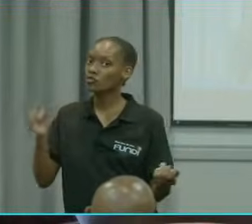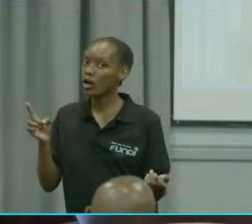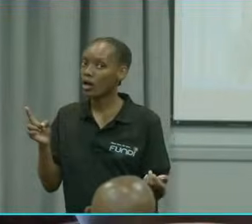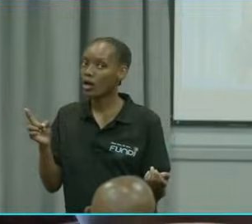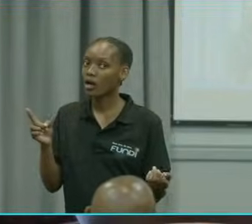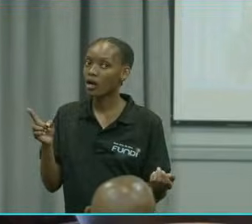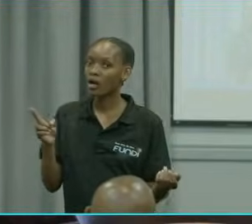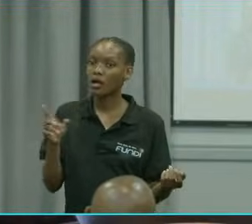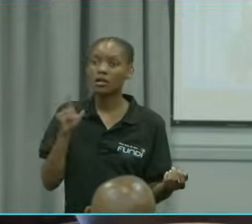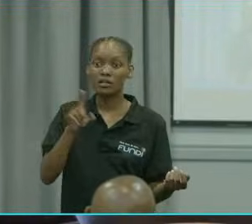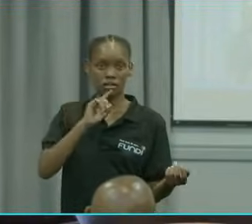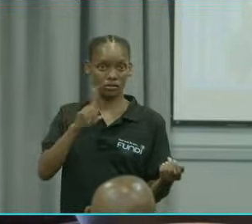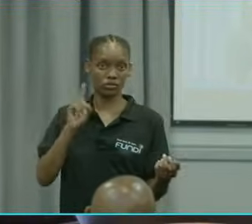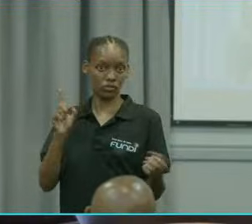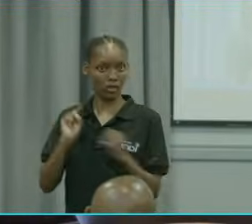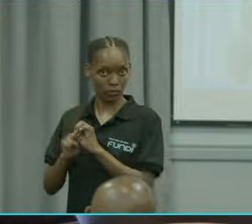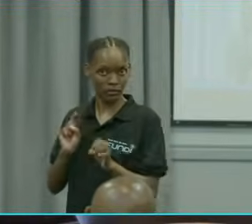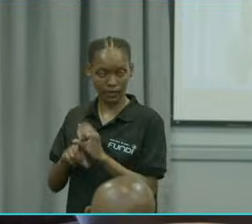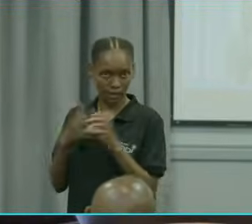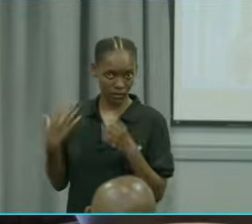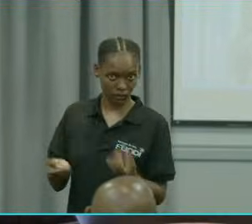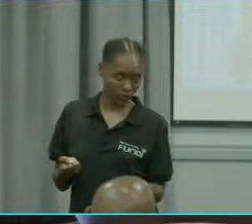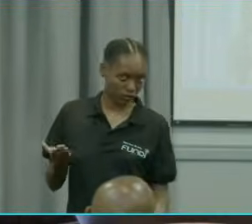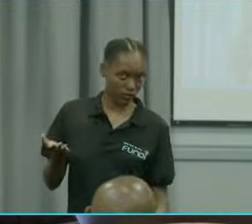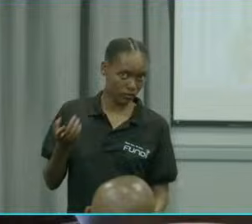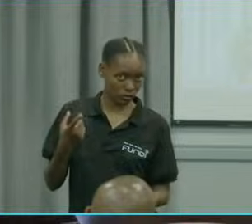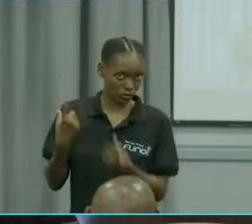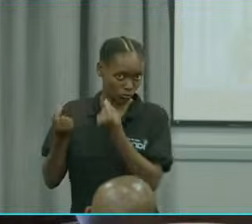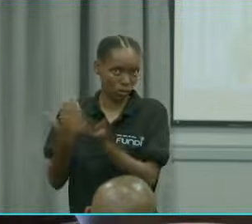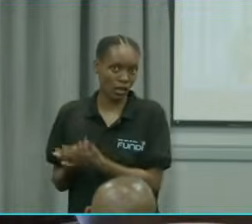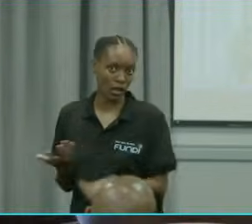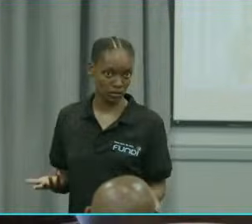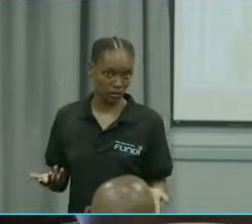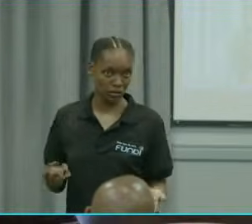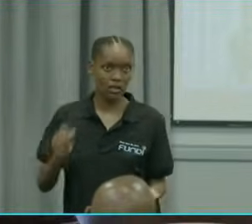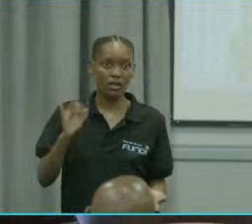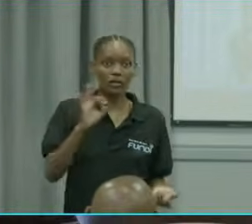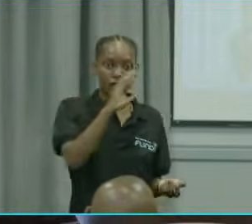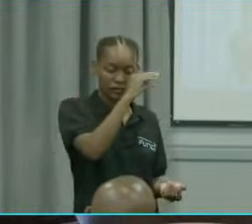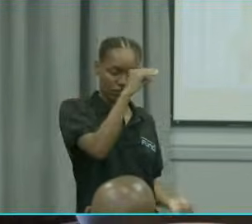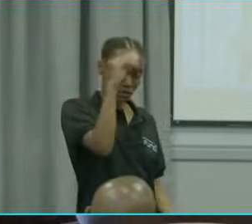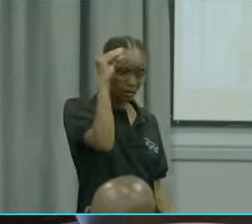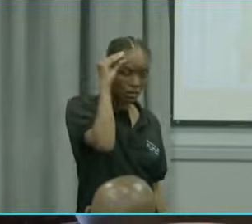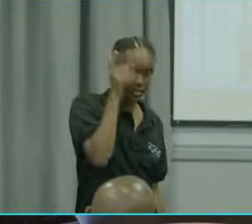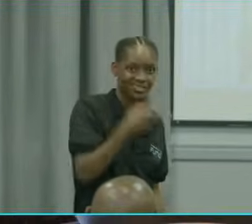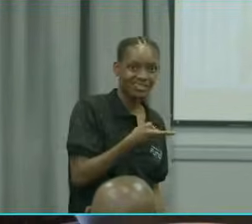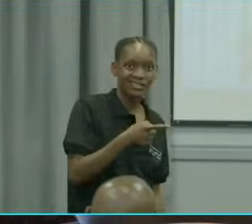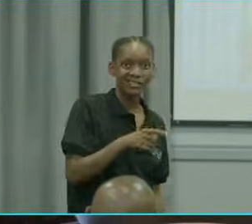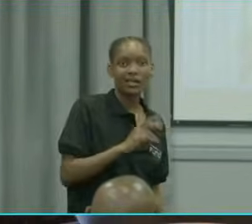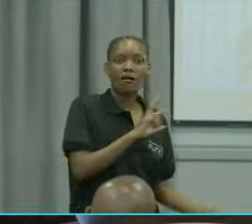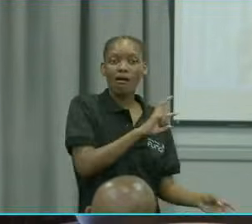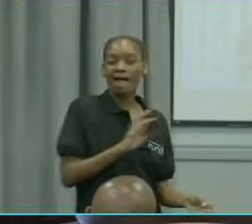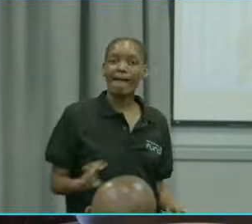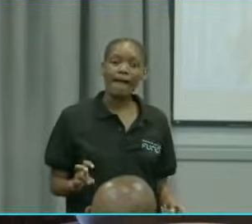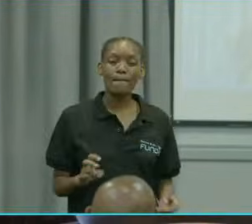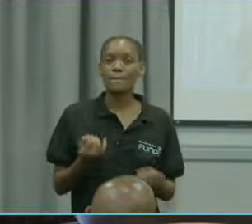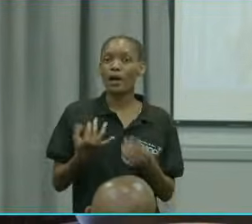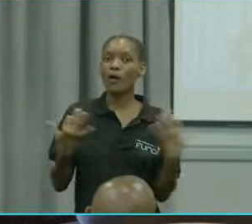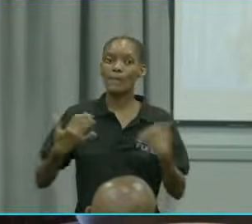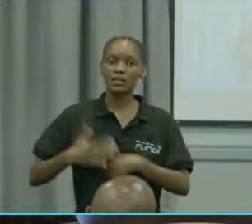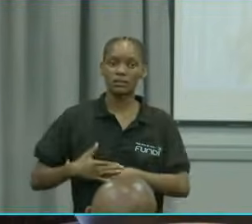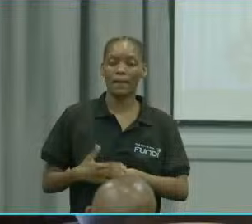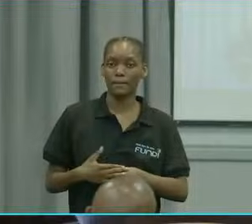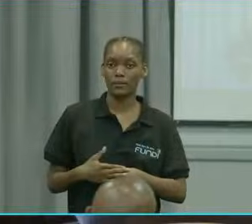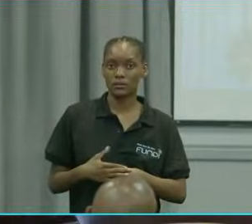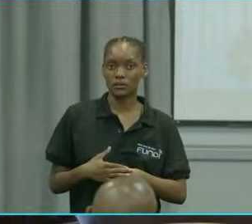they qualified to do that? And if it's health personnel, how often do they come and visit the schools